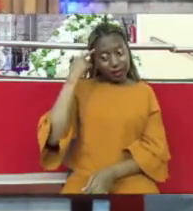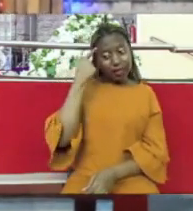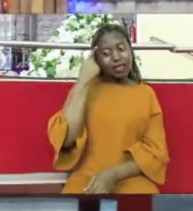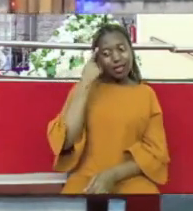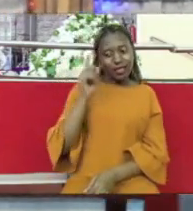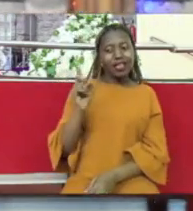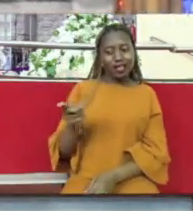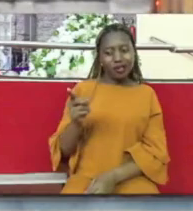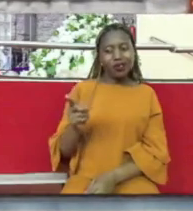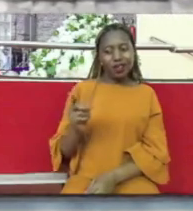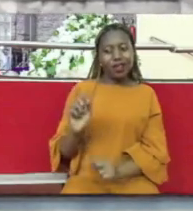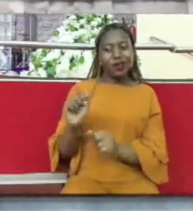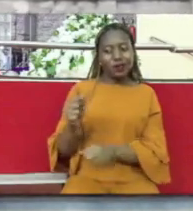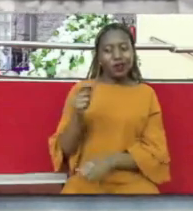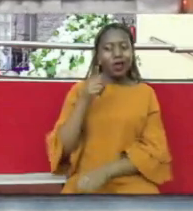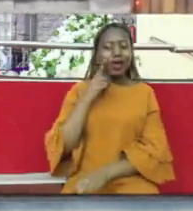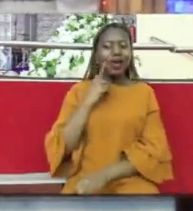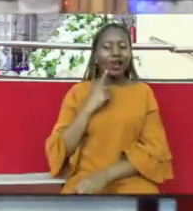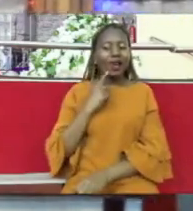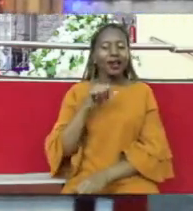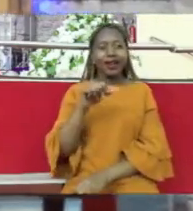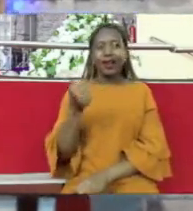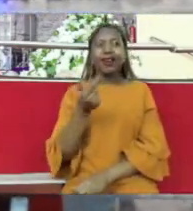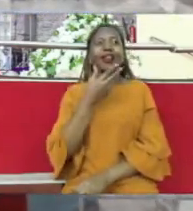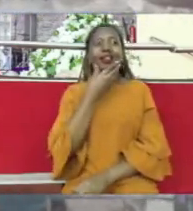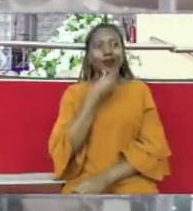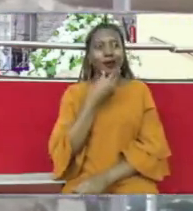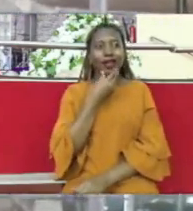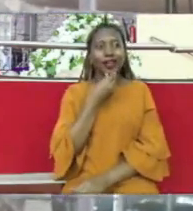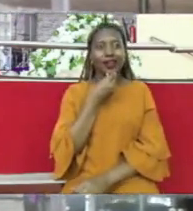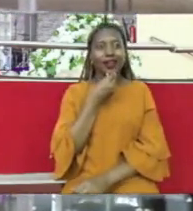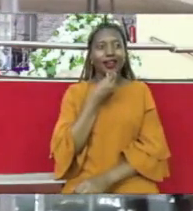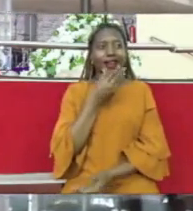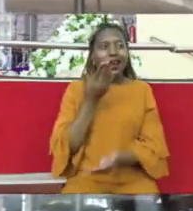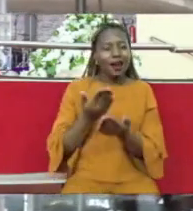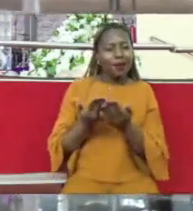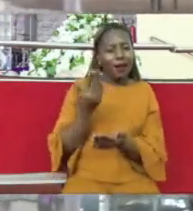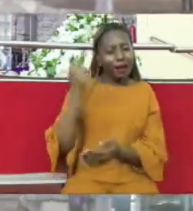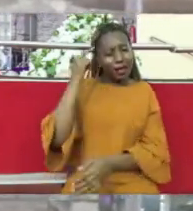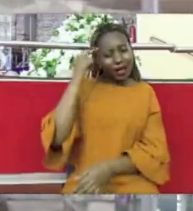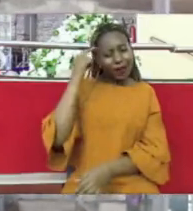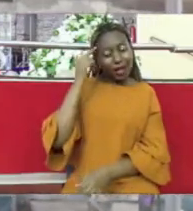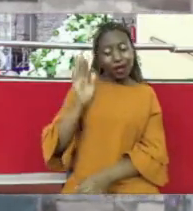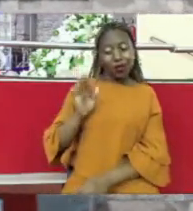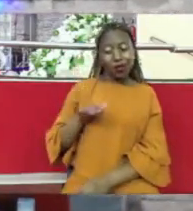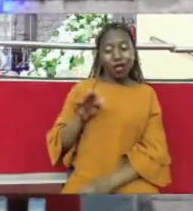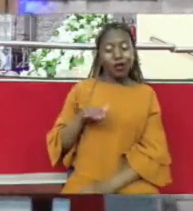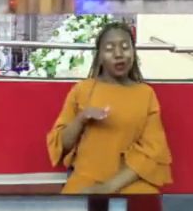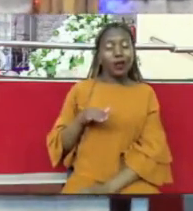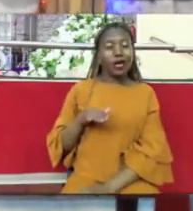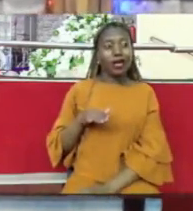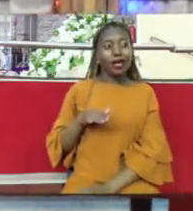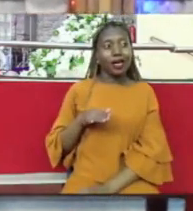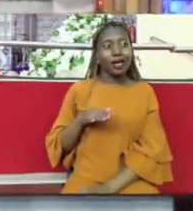Na kwenye mawazo yake akaona huyu ni mwanamume. Maybe at the back of her mind she's already, ile tunasikia vijana